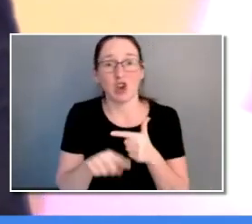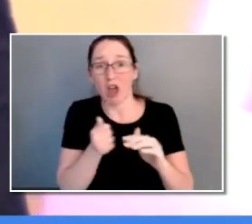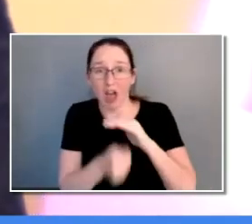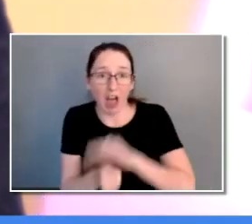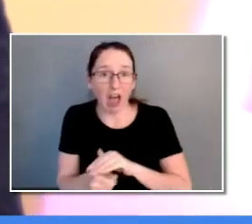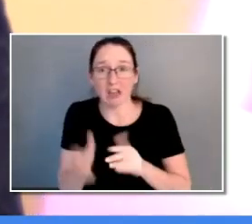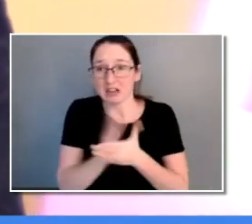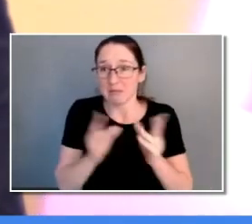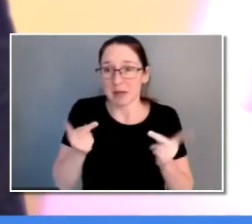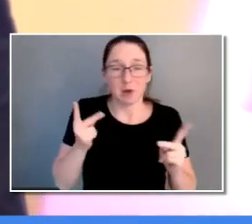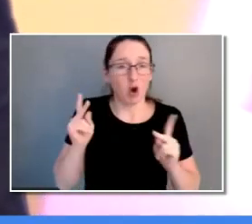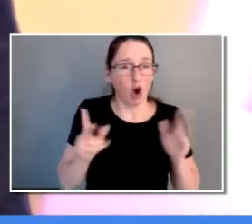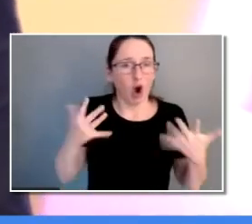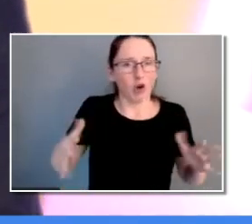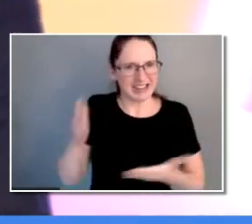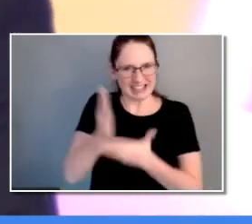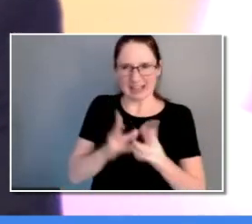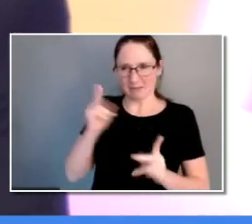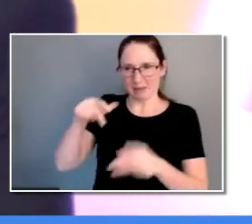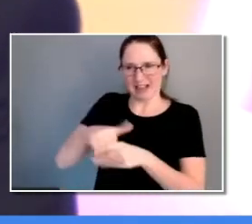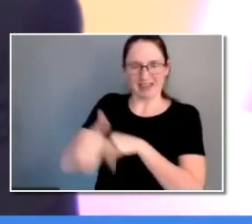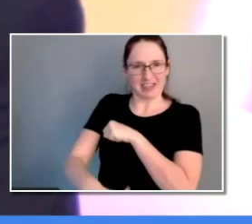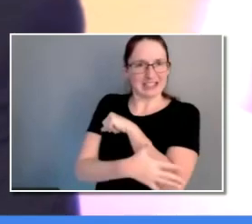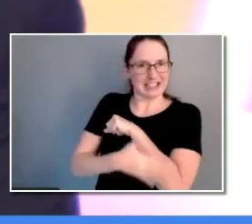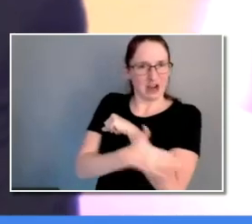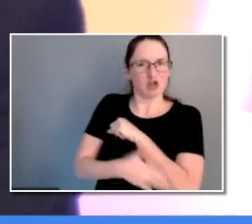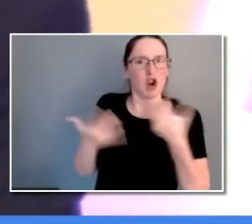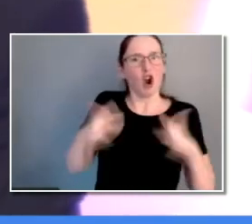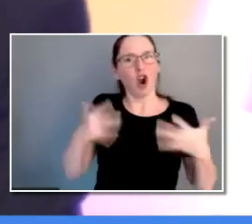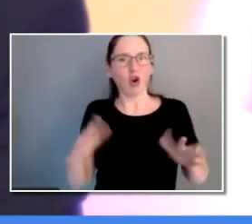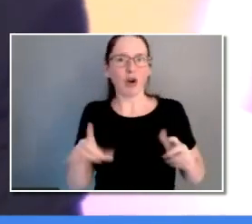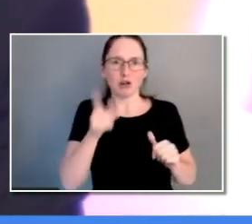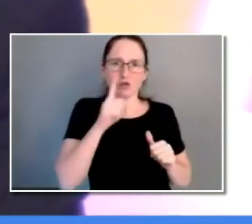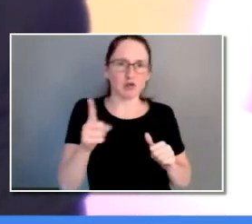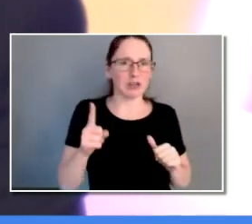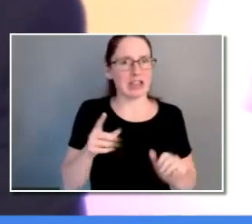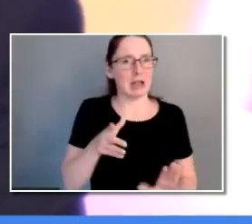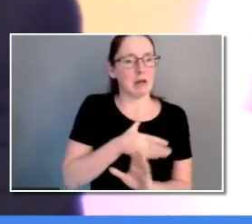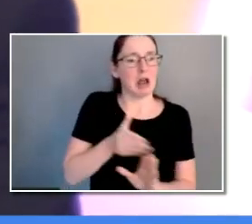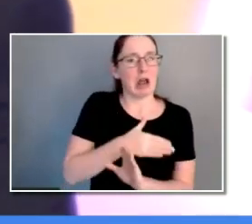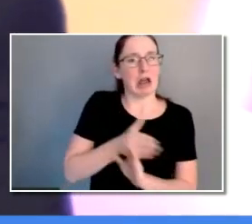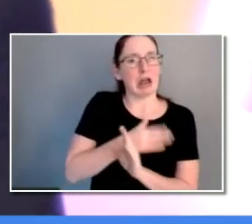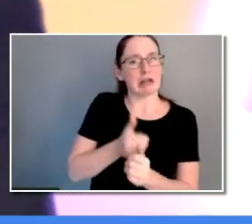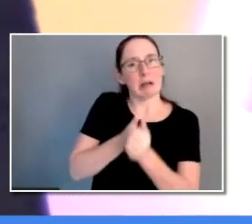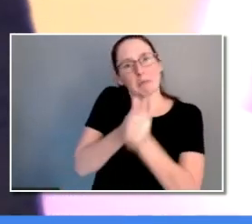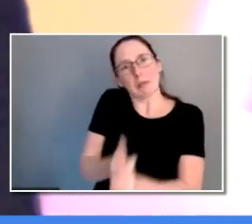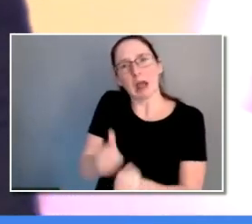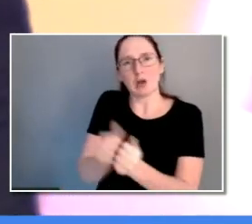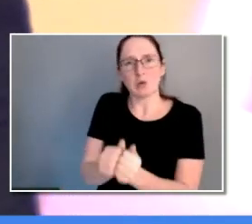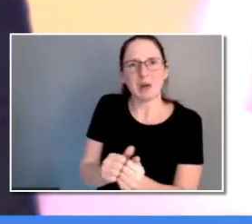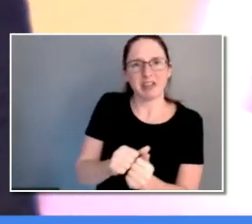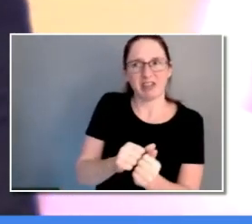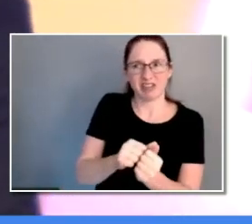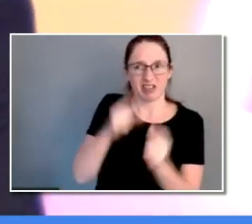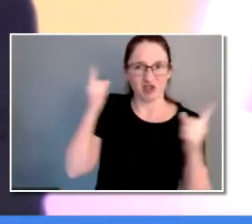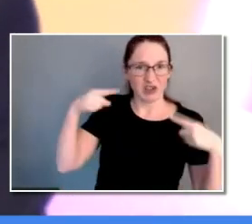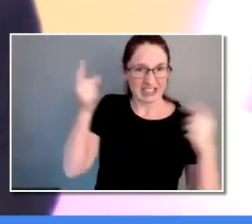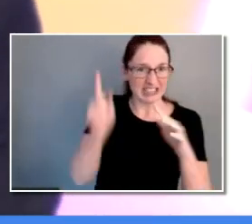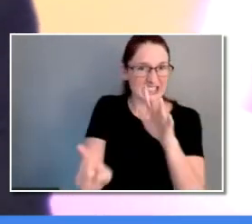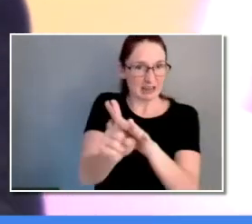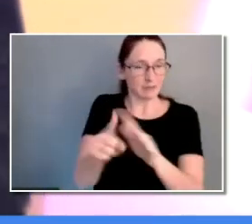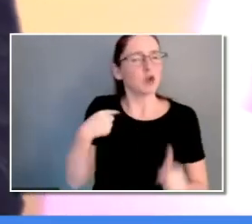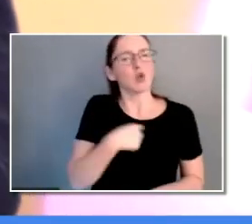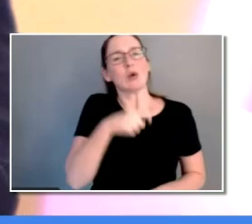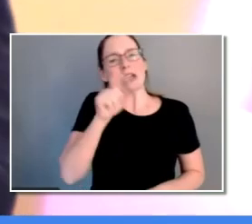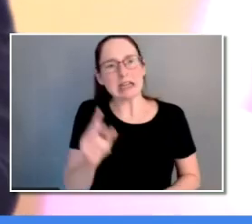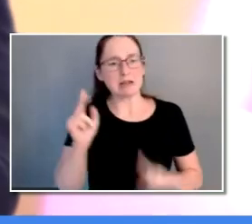We already have people in this country that are, sort of preemptively complying with the nonsense that's coming. We have to have